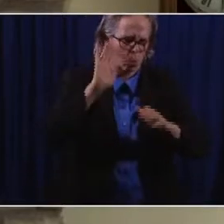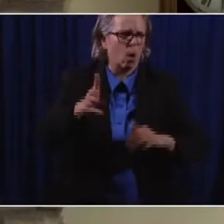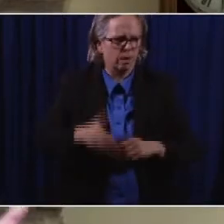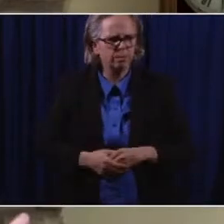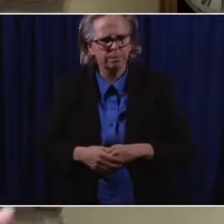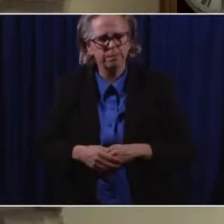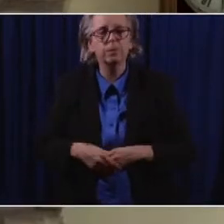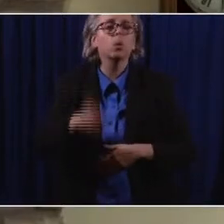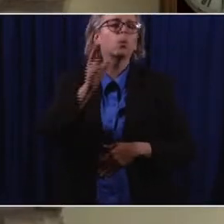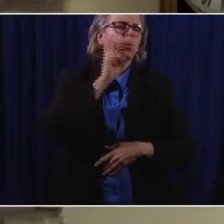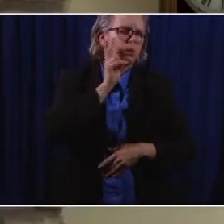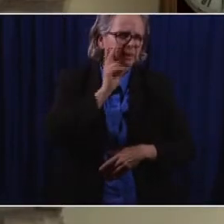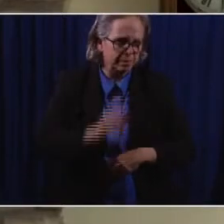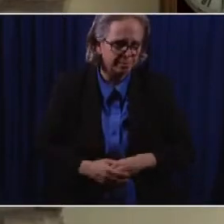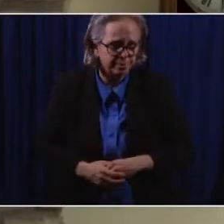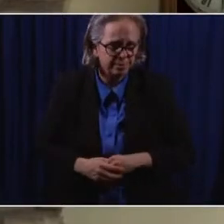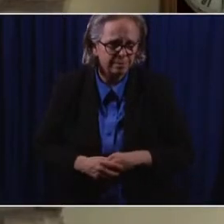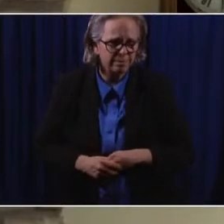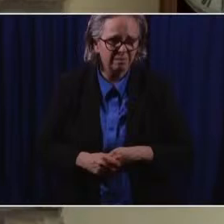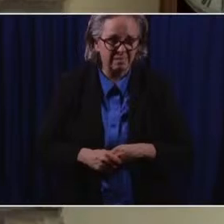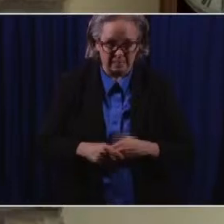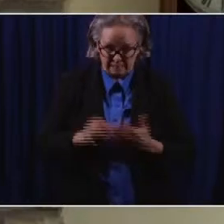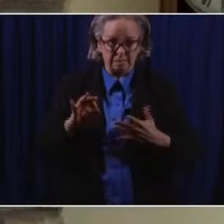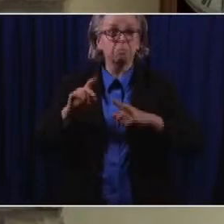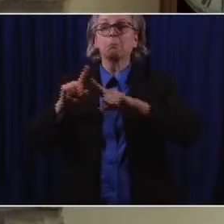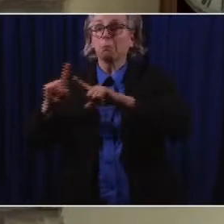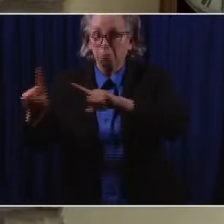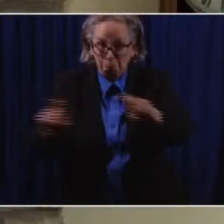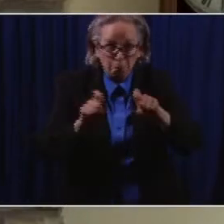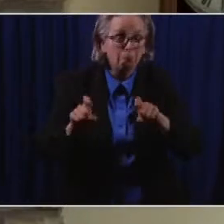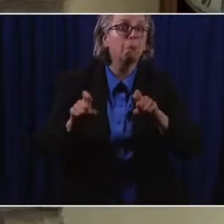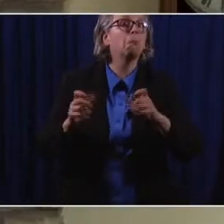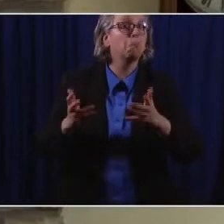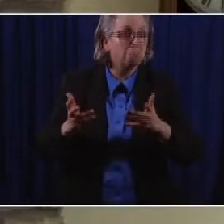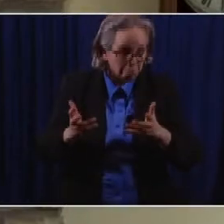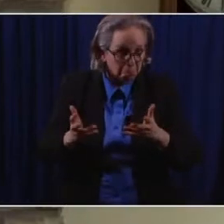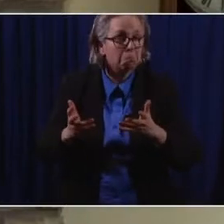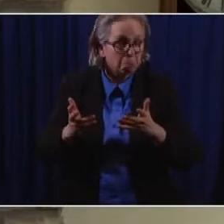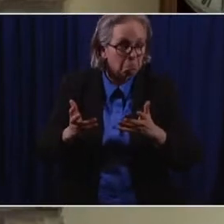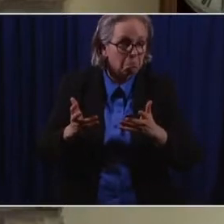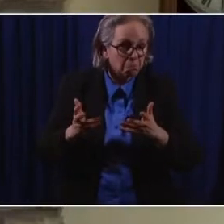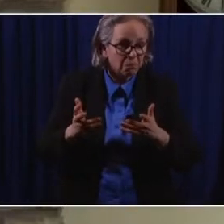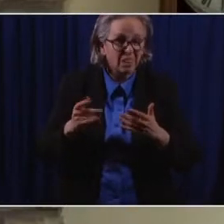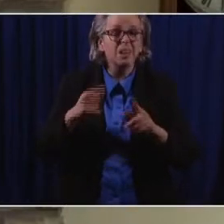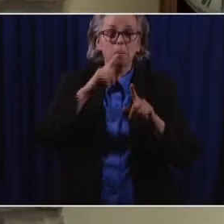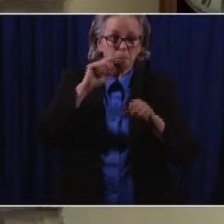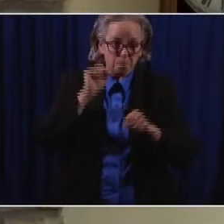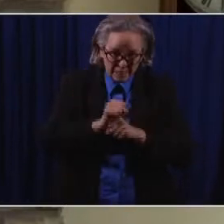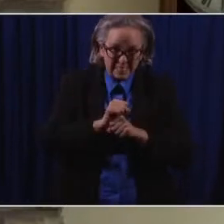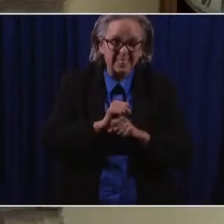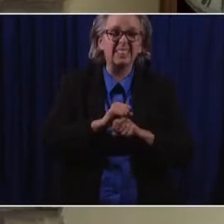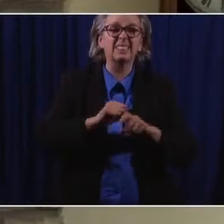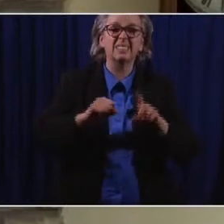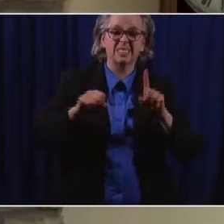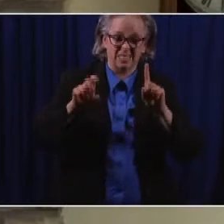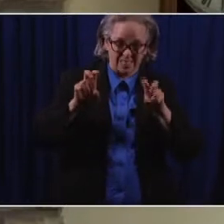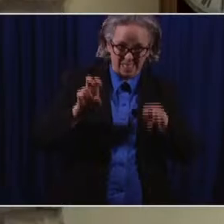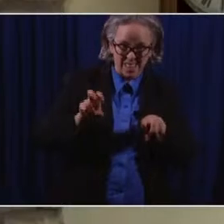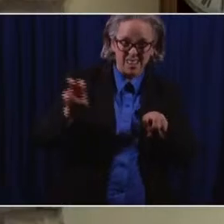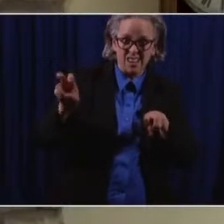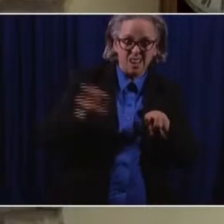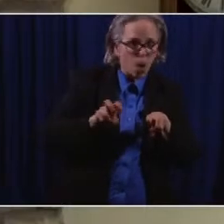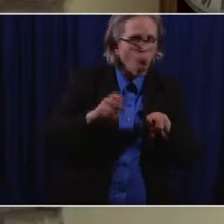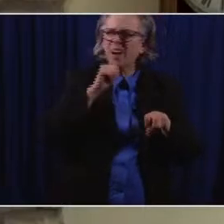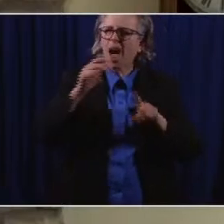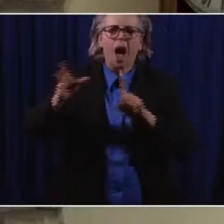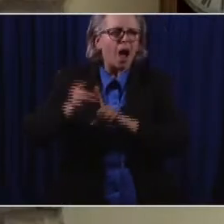see what they do in fact develop. Do they in fact come down with the COVID or not, and what the percentages are, and see if the data